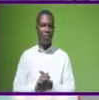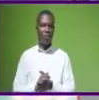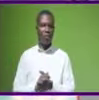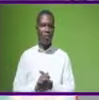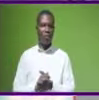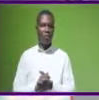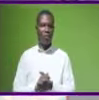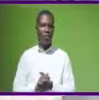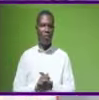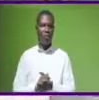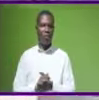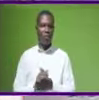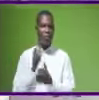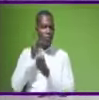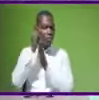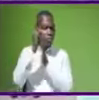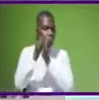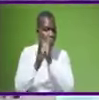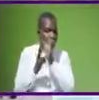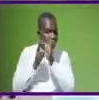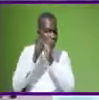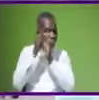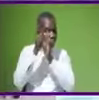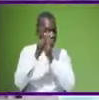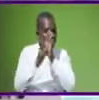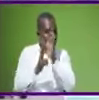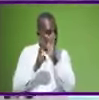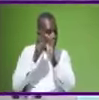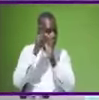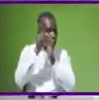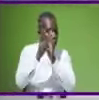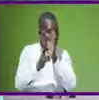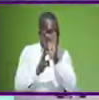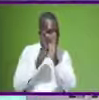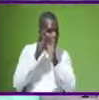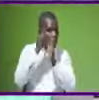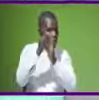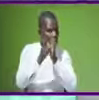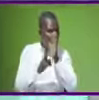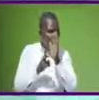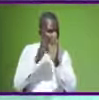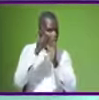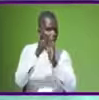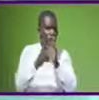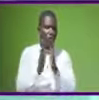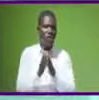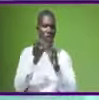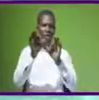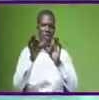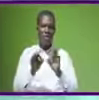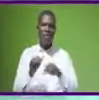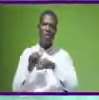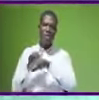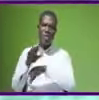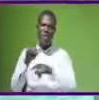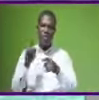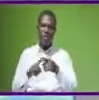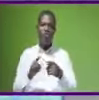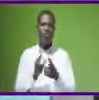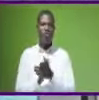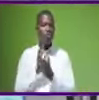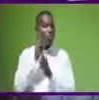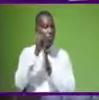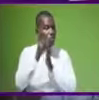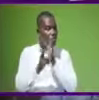It by kacha a yendi nada. Ye bribiara de call Royal TV.